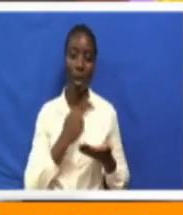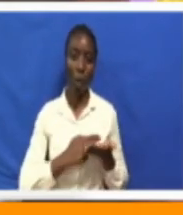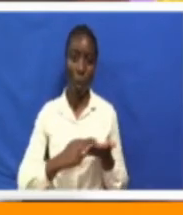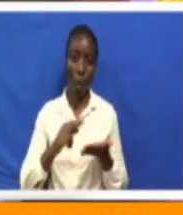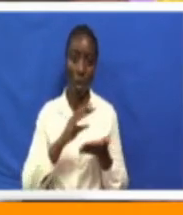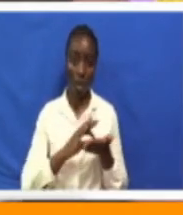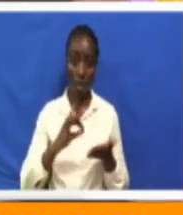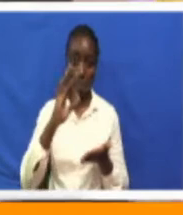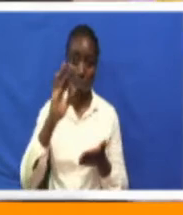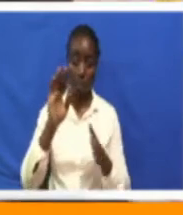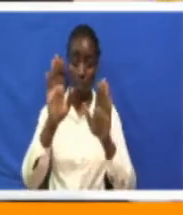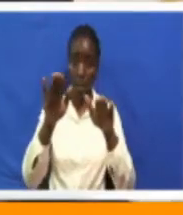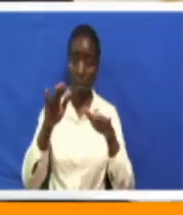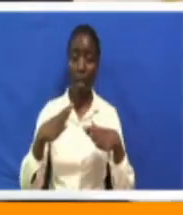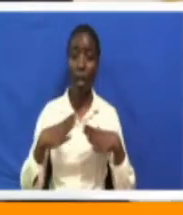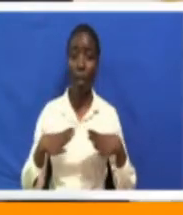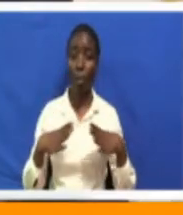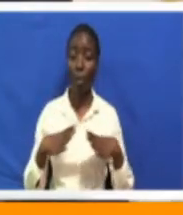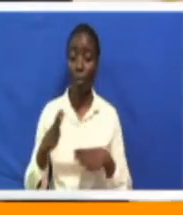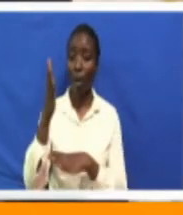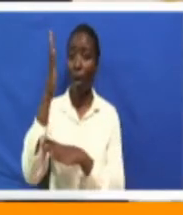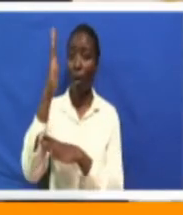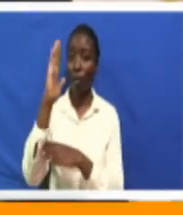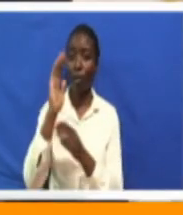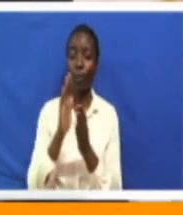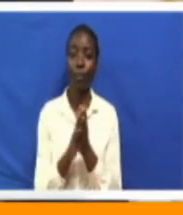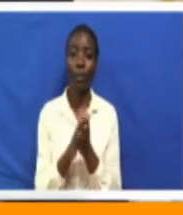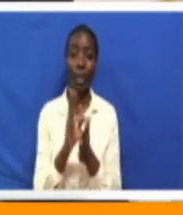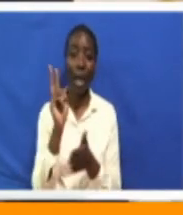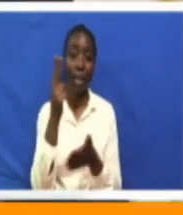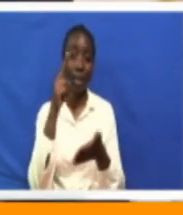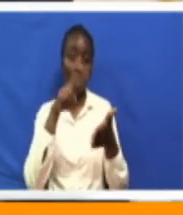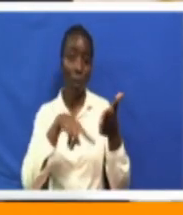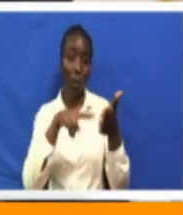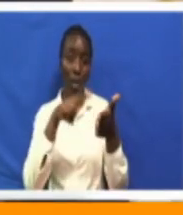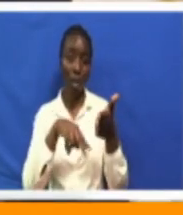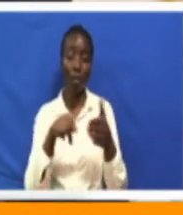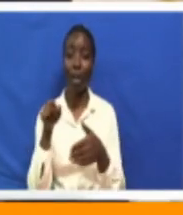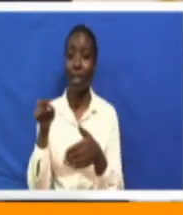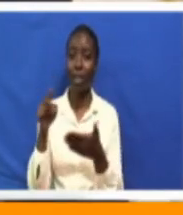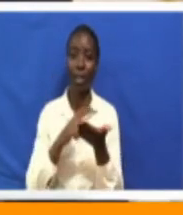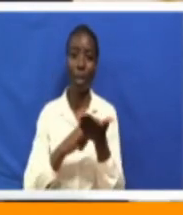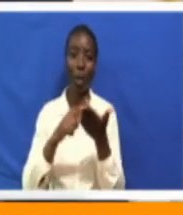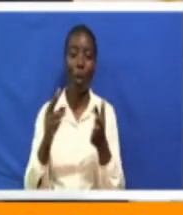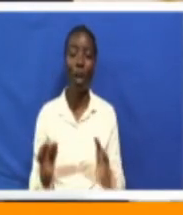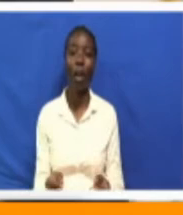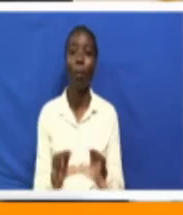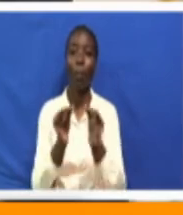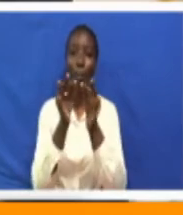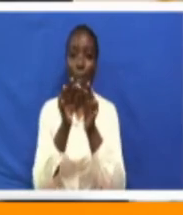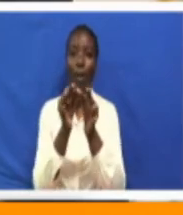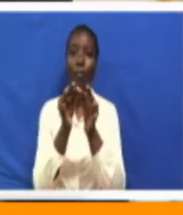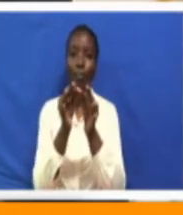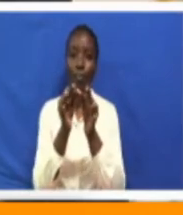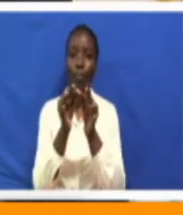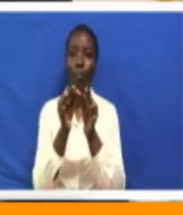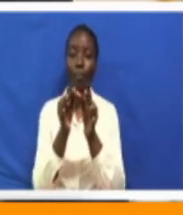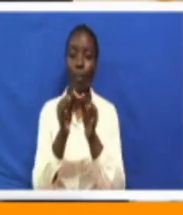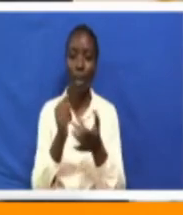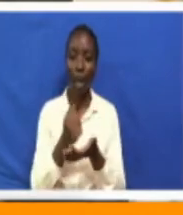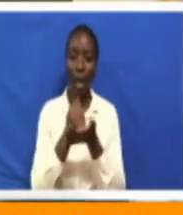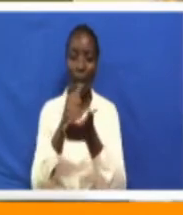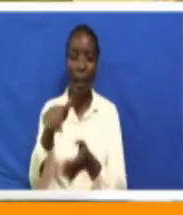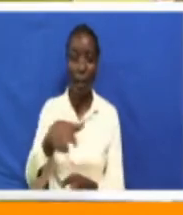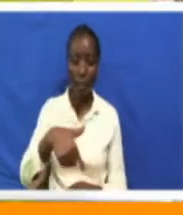my dear people of God the second reading of this Holy Mass deepens our understanding